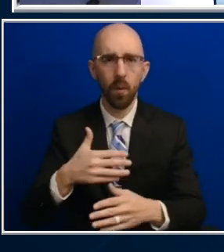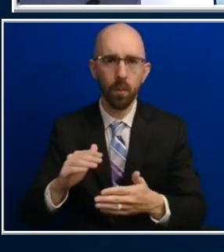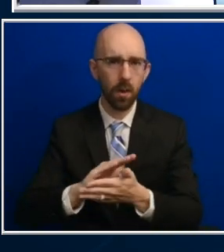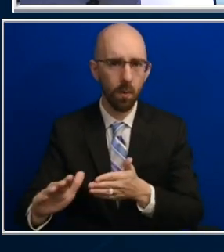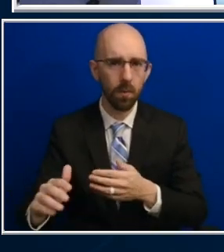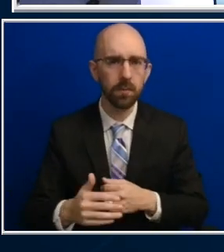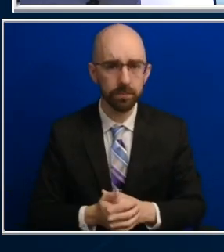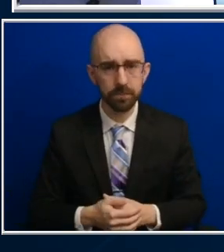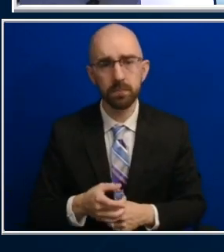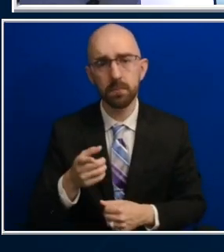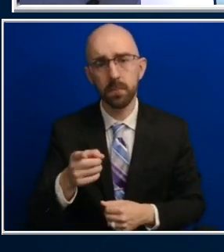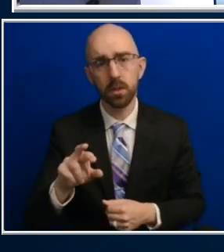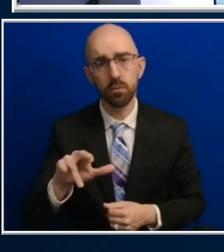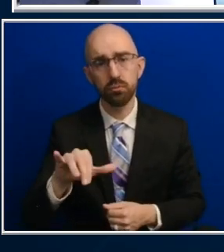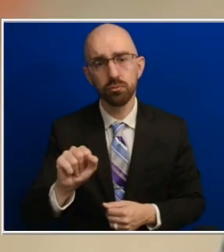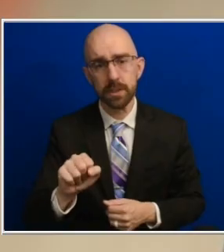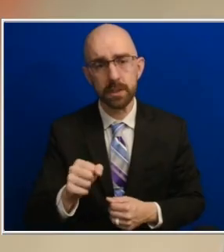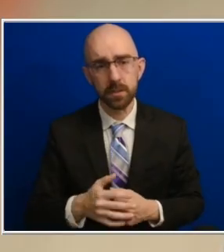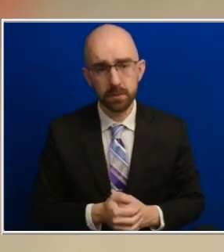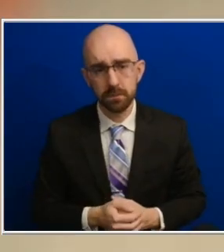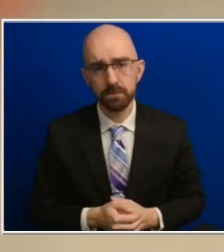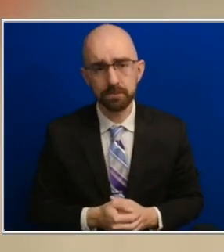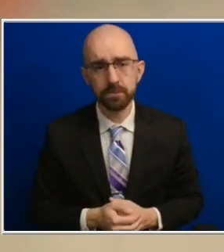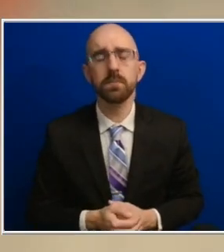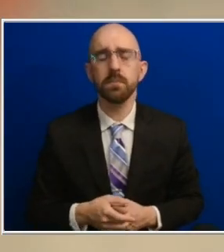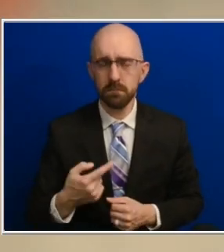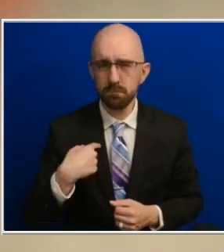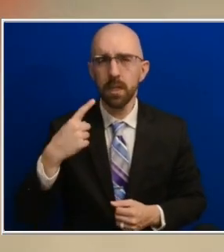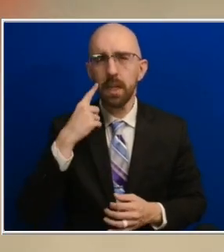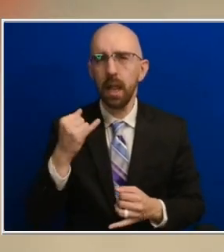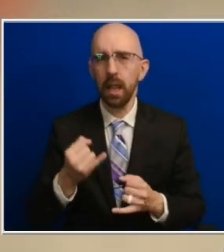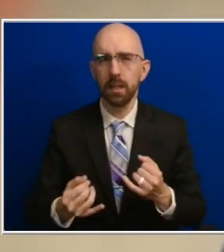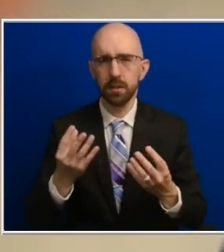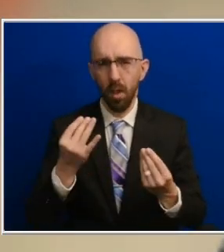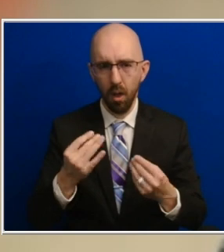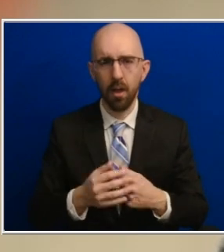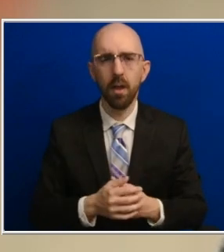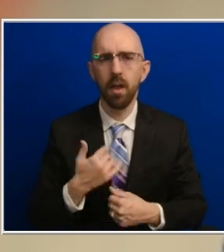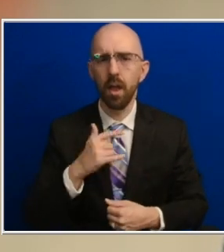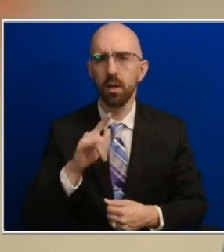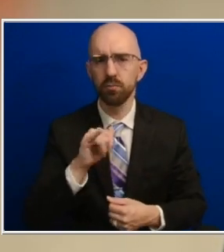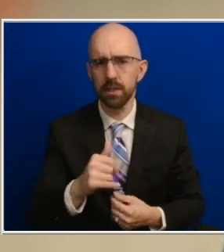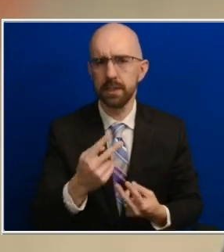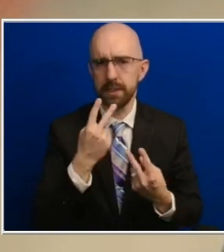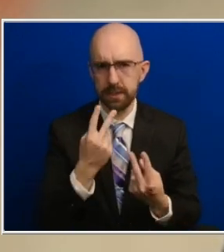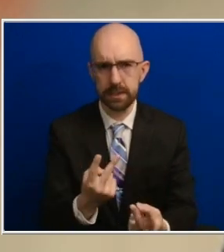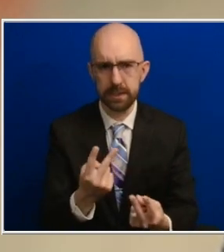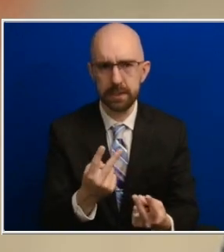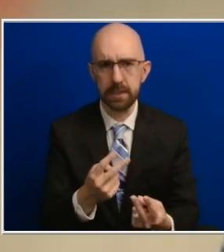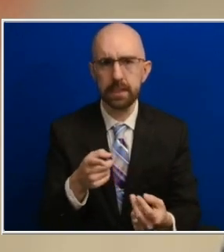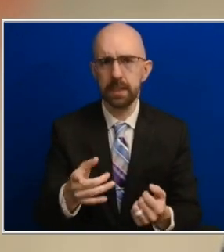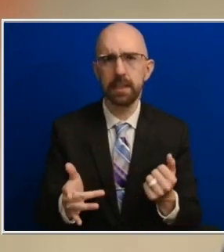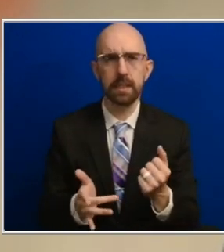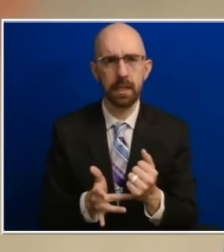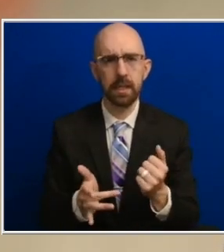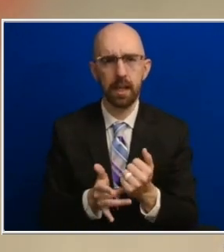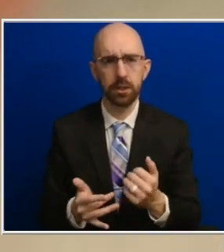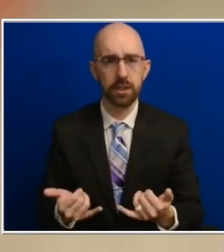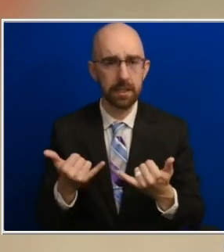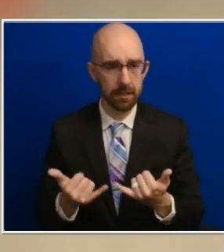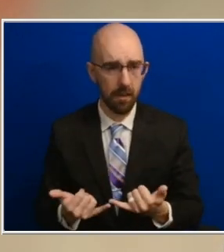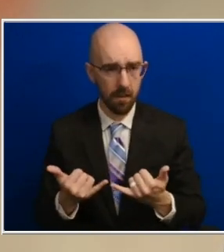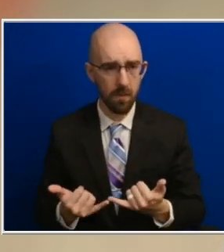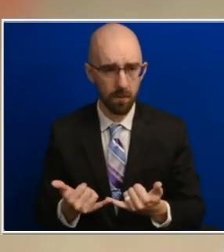thoughts? Yeah, I think final thought is, I really see these technology